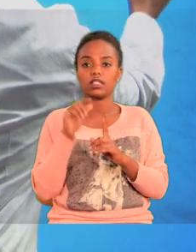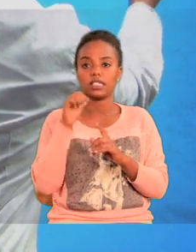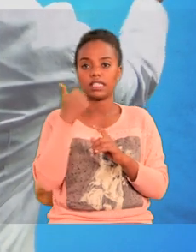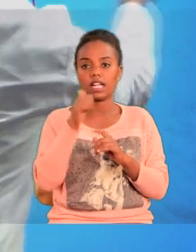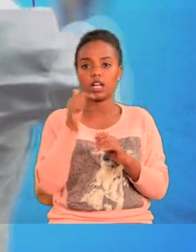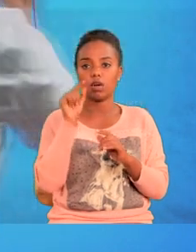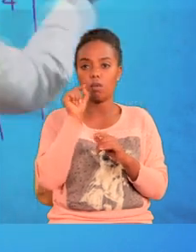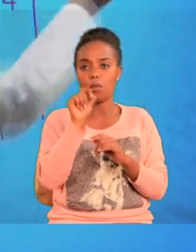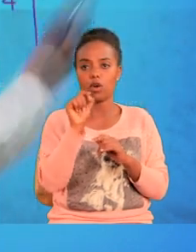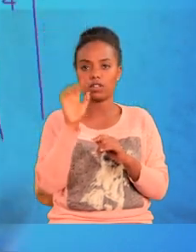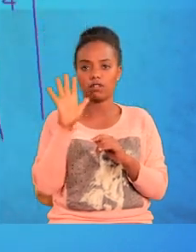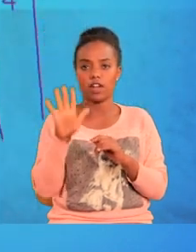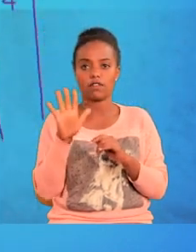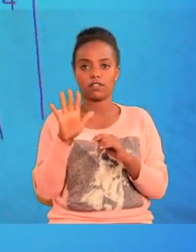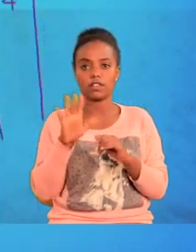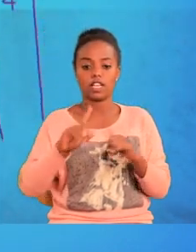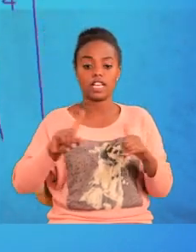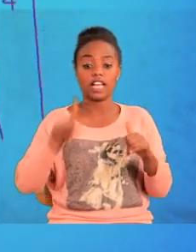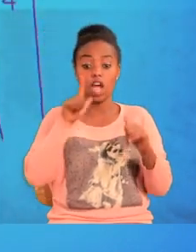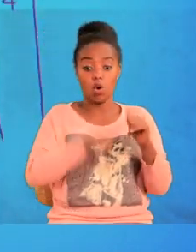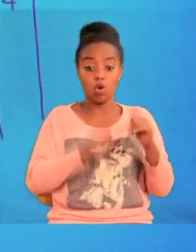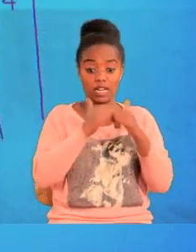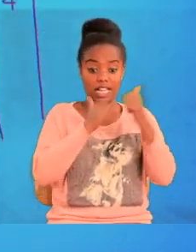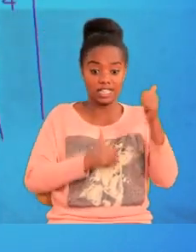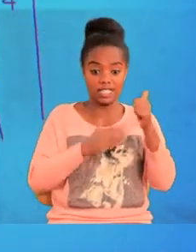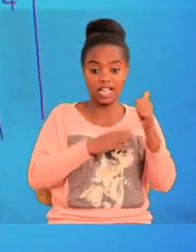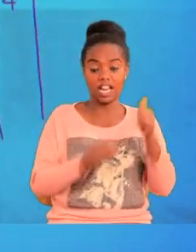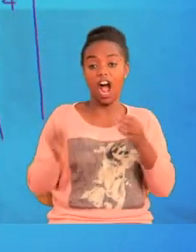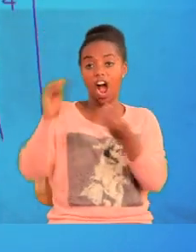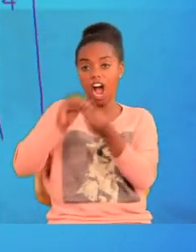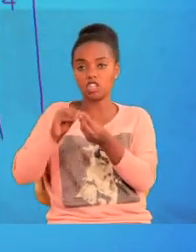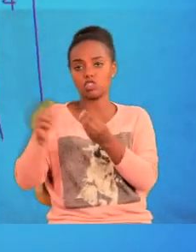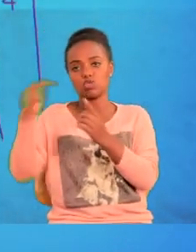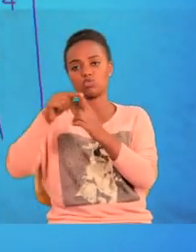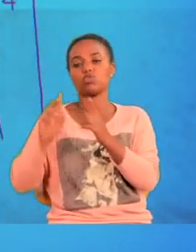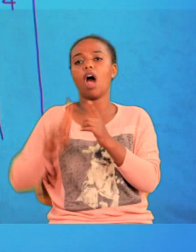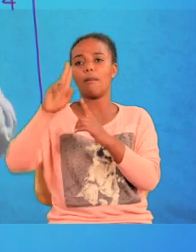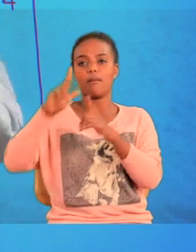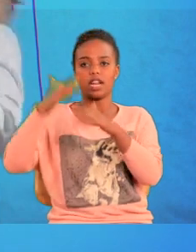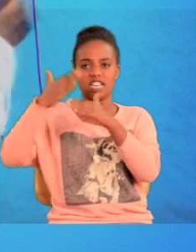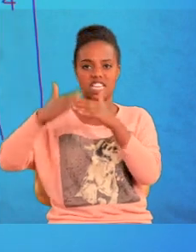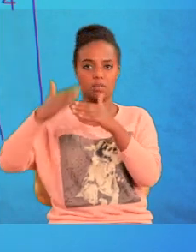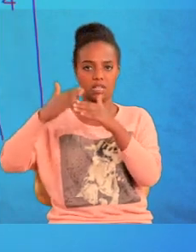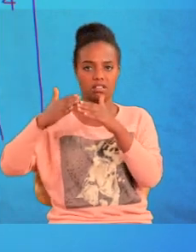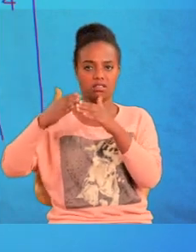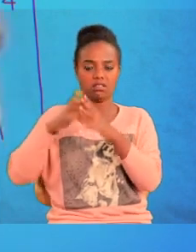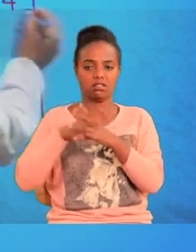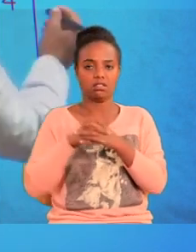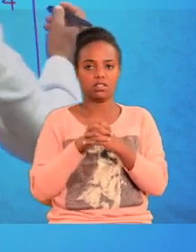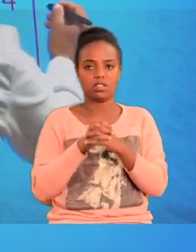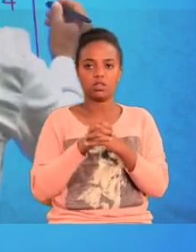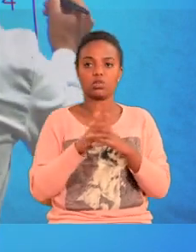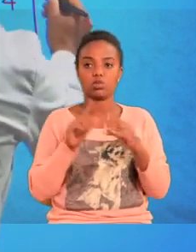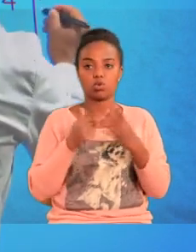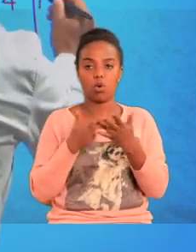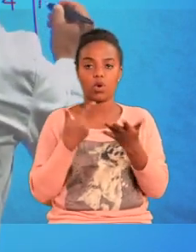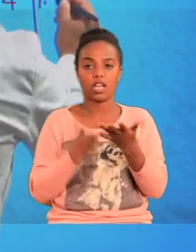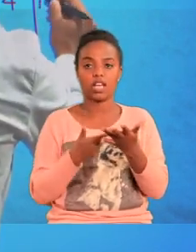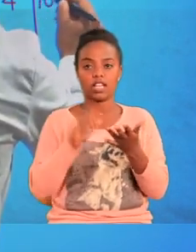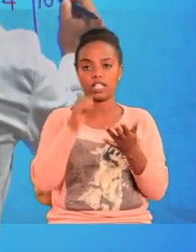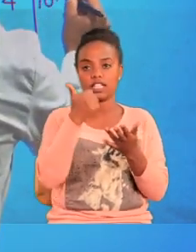10.5. You subtract from the lower limit and you add on the upper limit, upper class limit. So here you